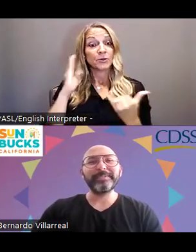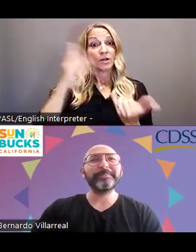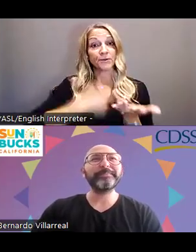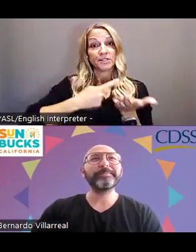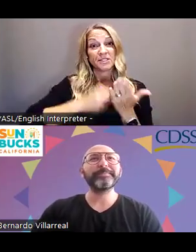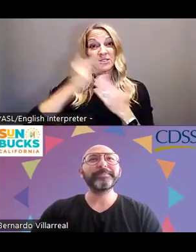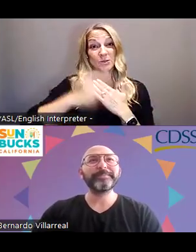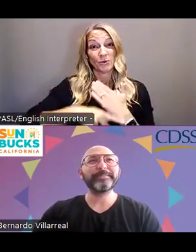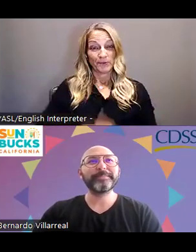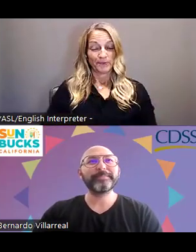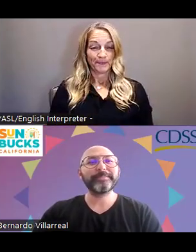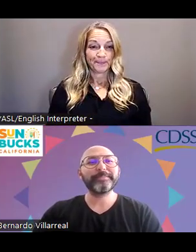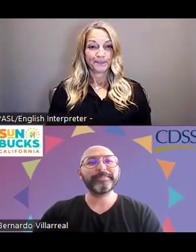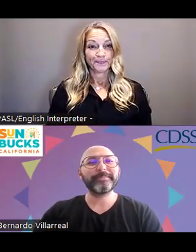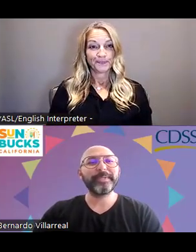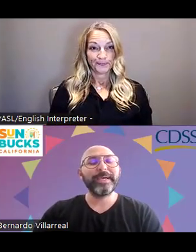Next slide, please.